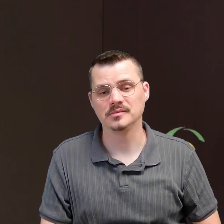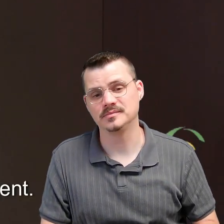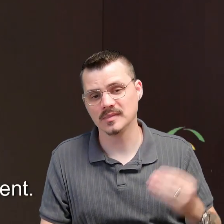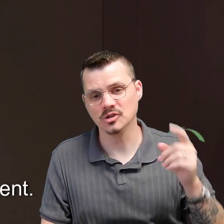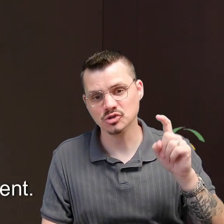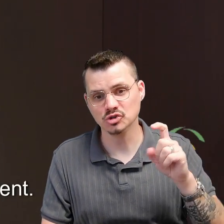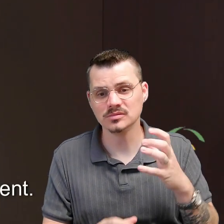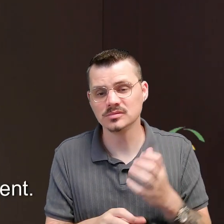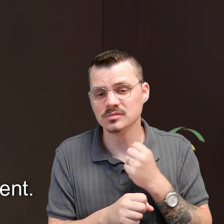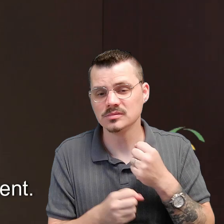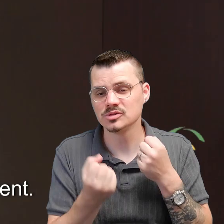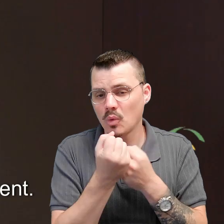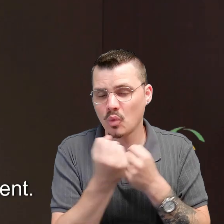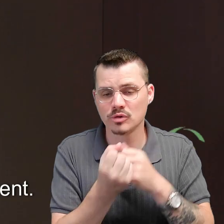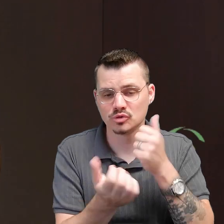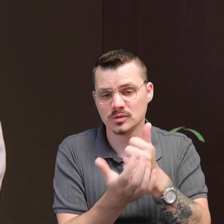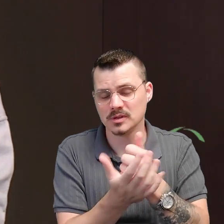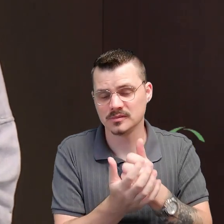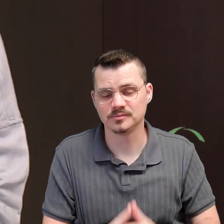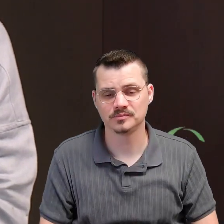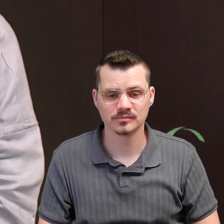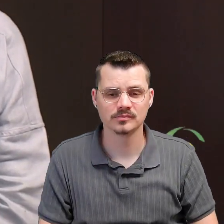should obviously receive support and treatment.